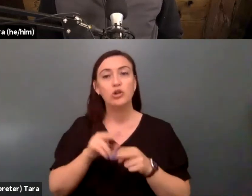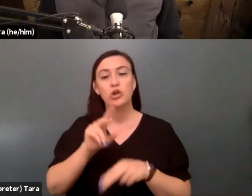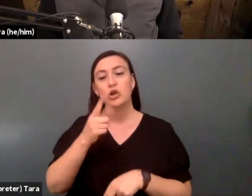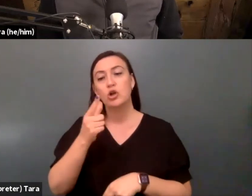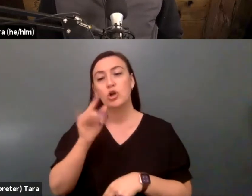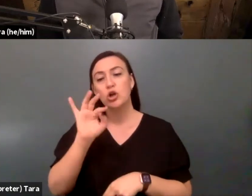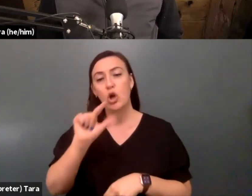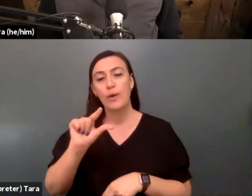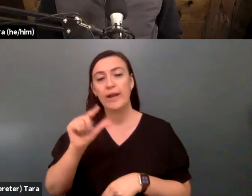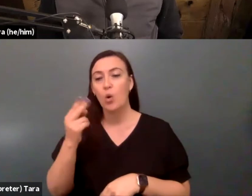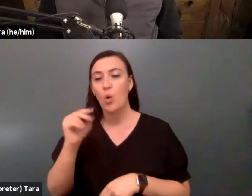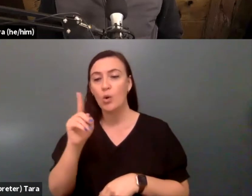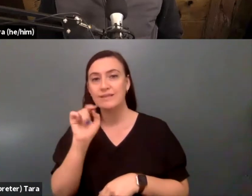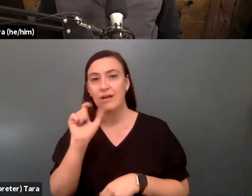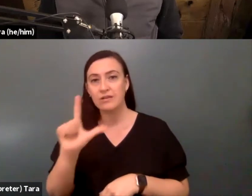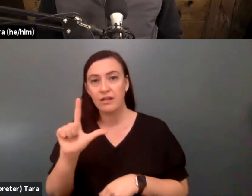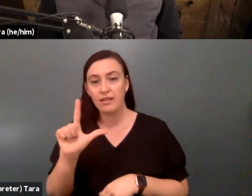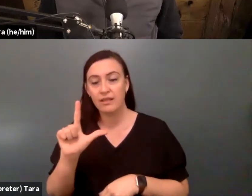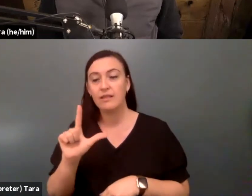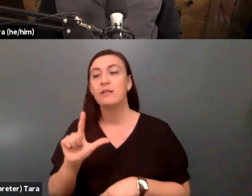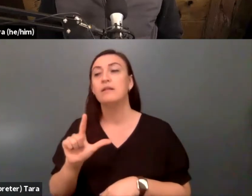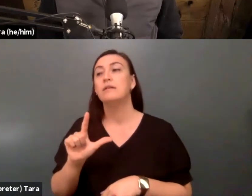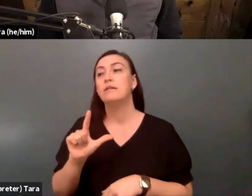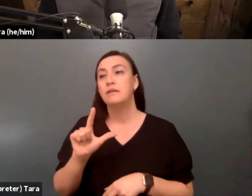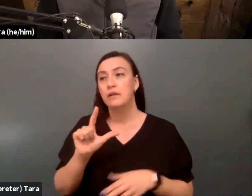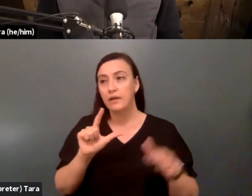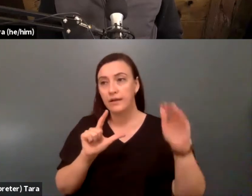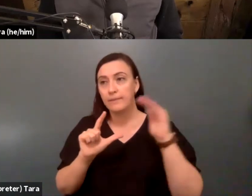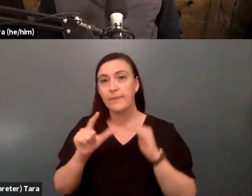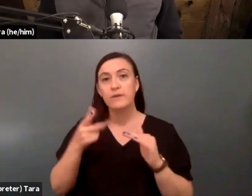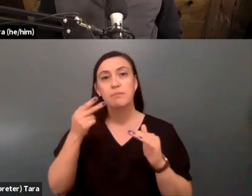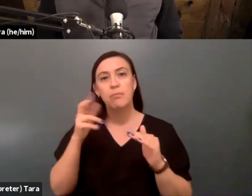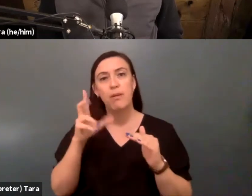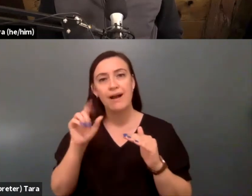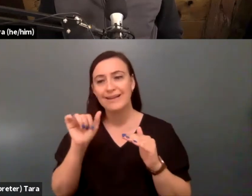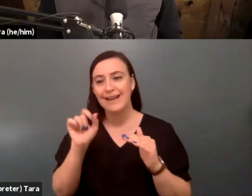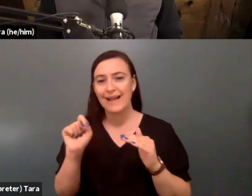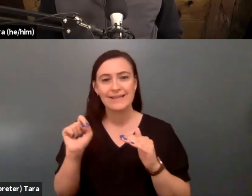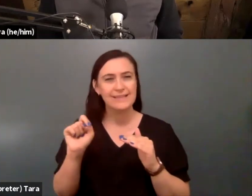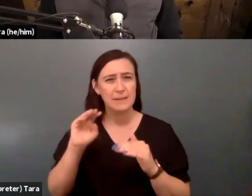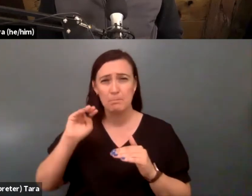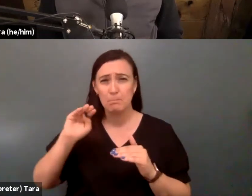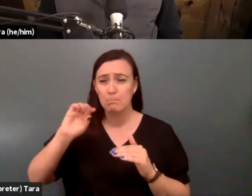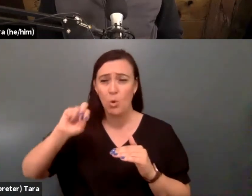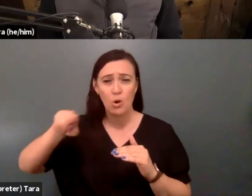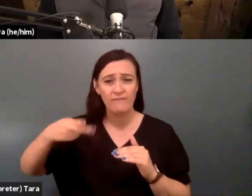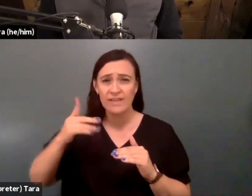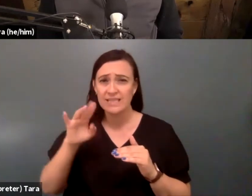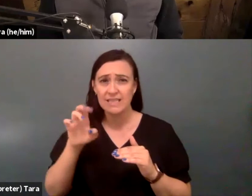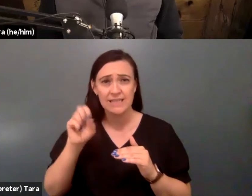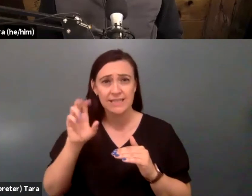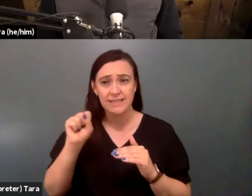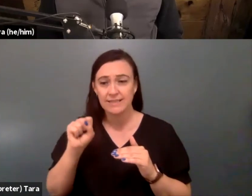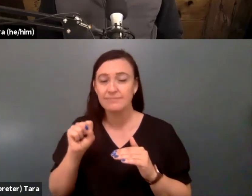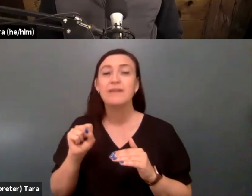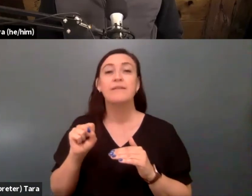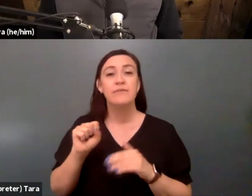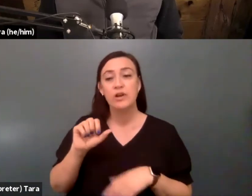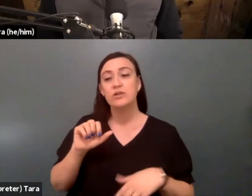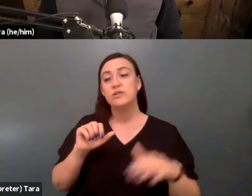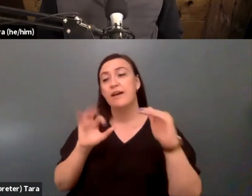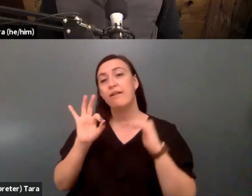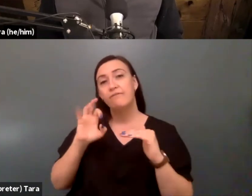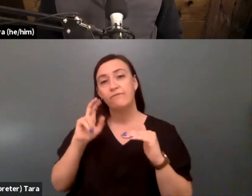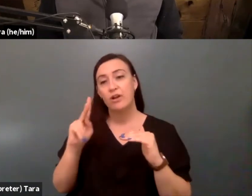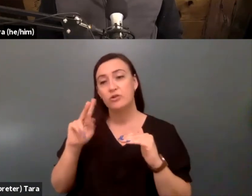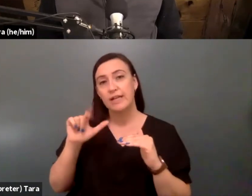The Leader Morphosis podcast has a lot of conversations about different leadership models. There's the Frederick Laloux classic, Reinventing Organizations,